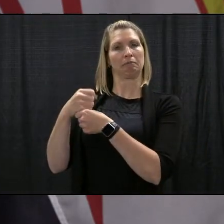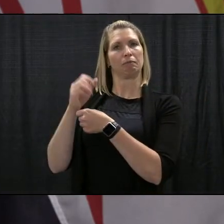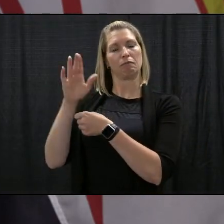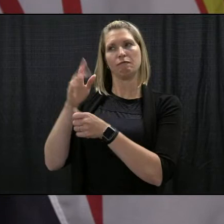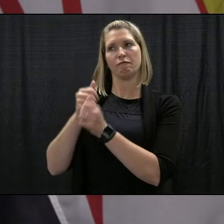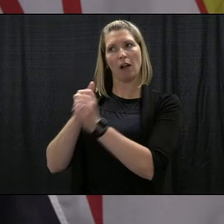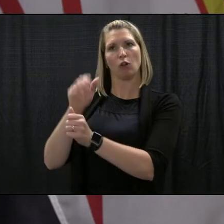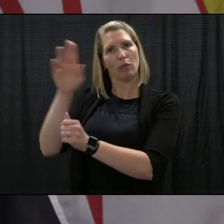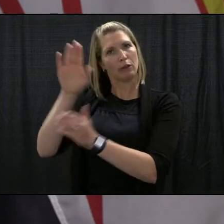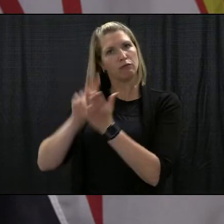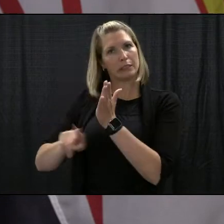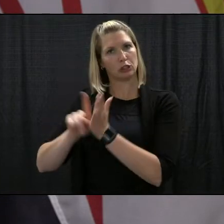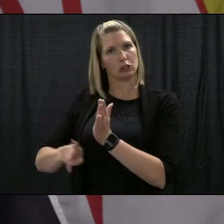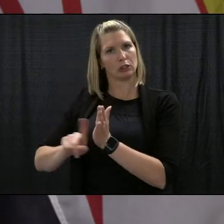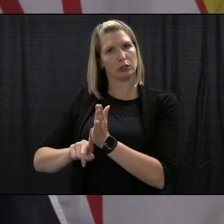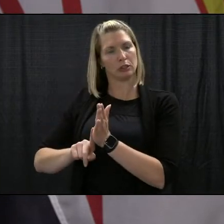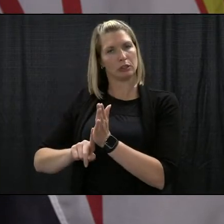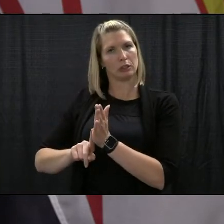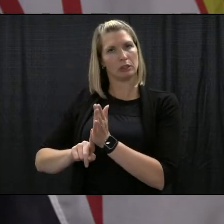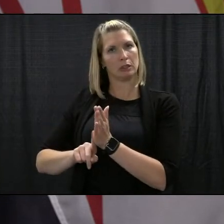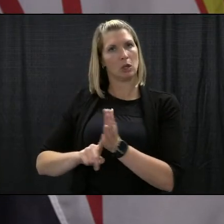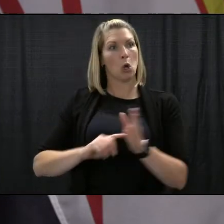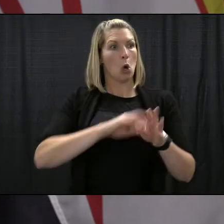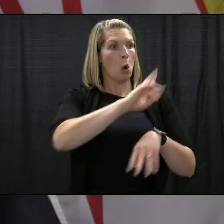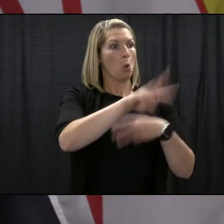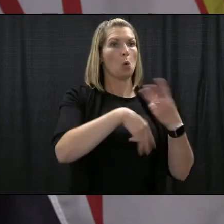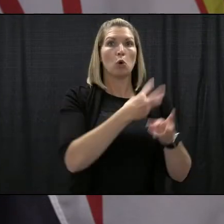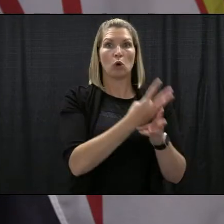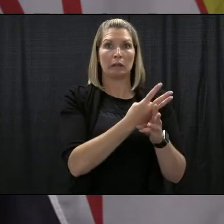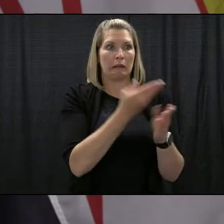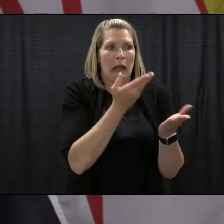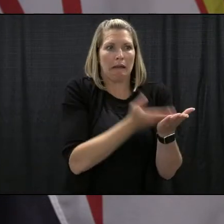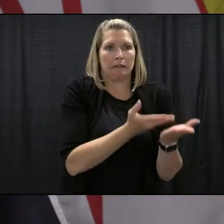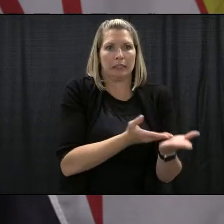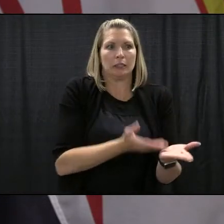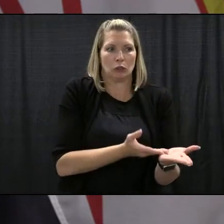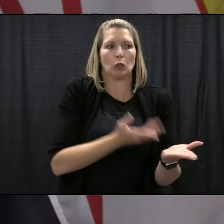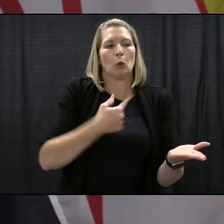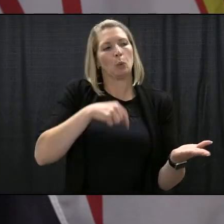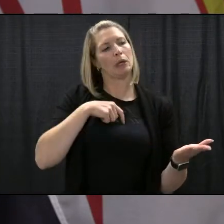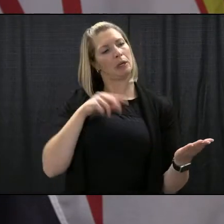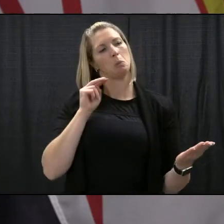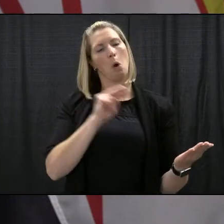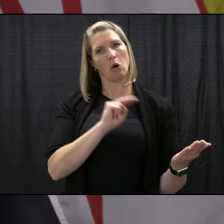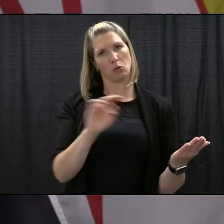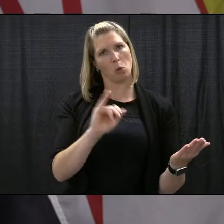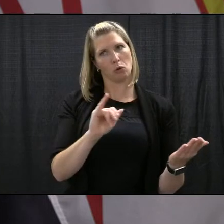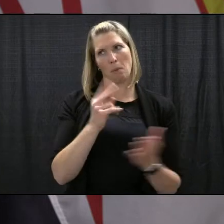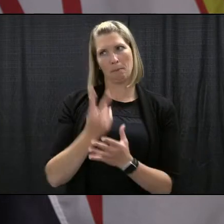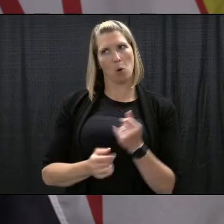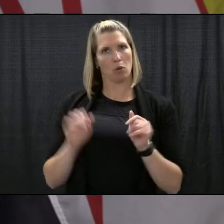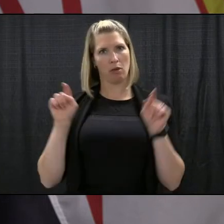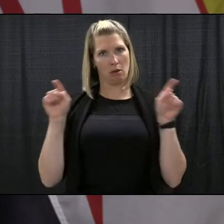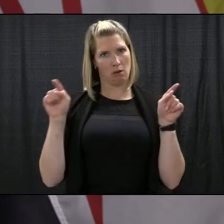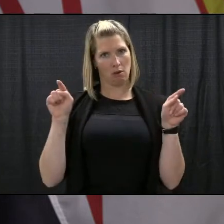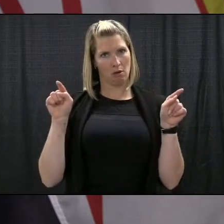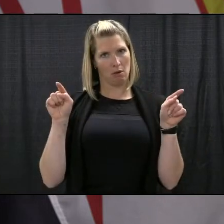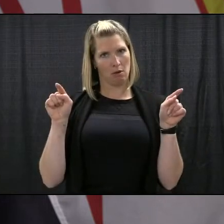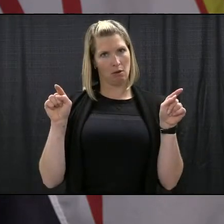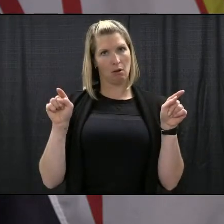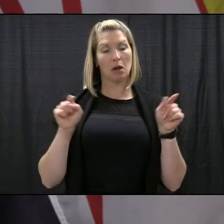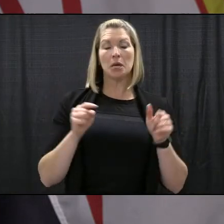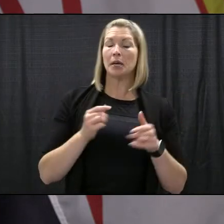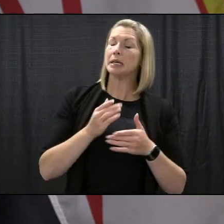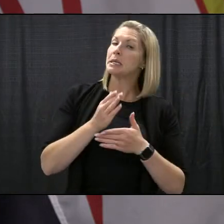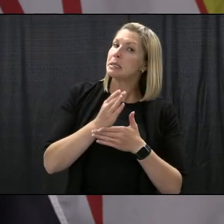evidence, is something else that we rely on to inform our programs. And certainly there is some evidence that's suggesting